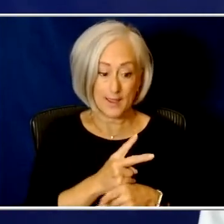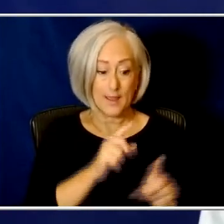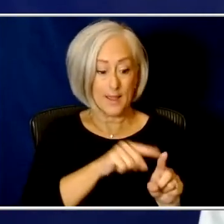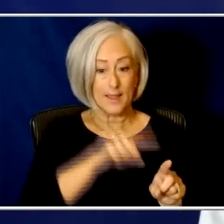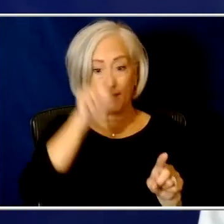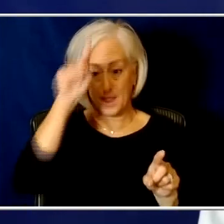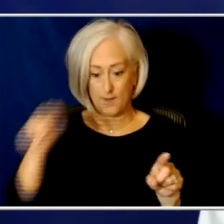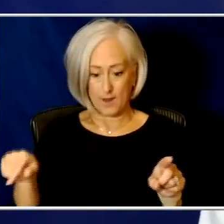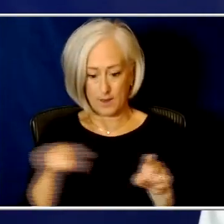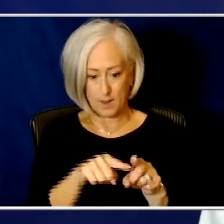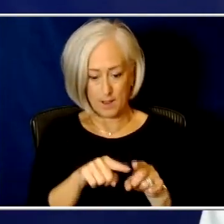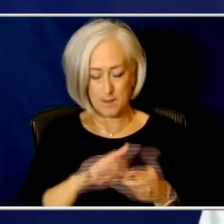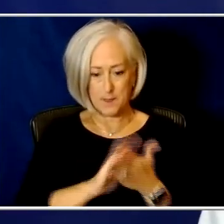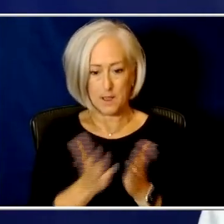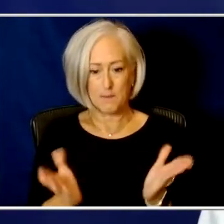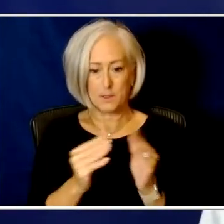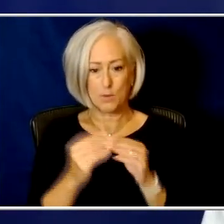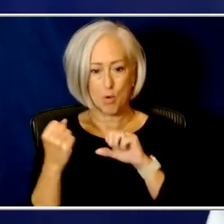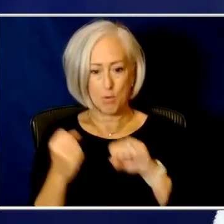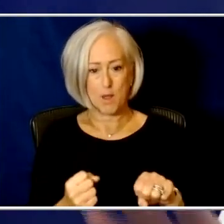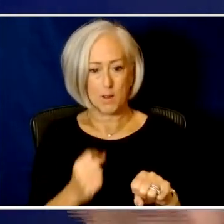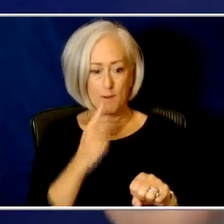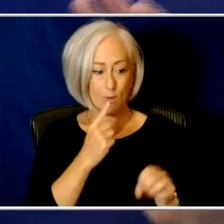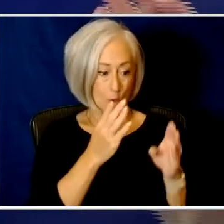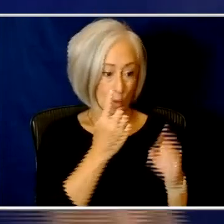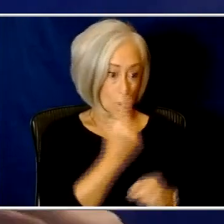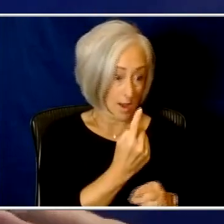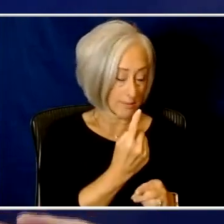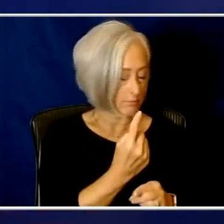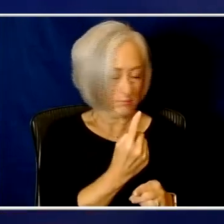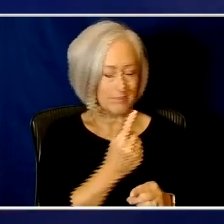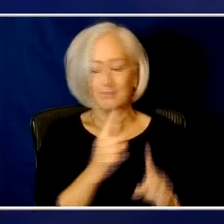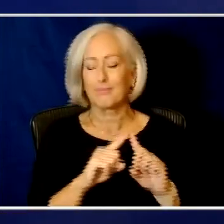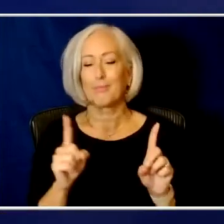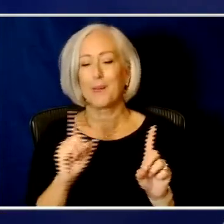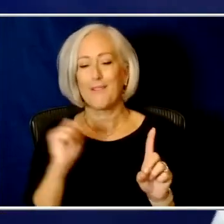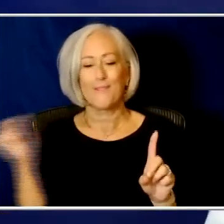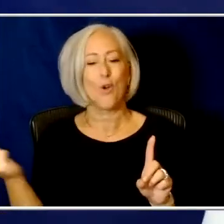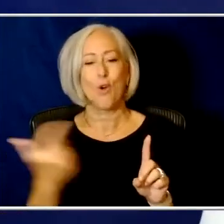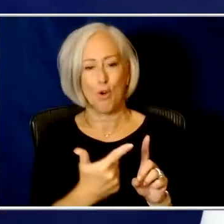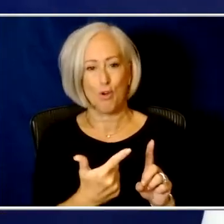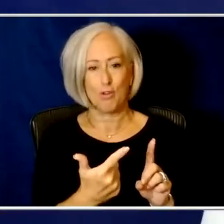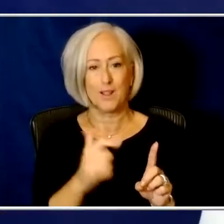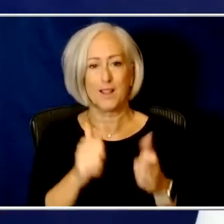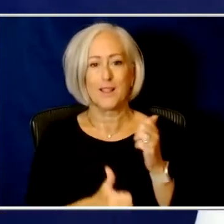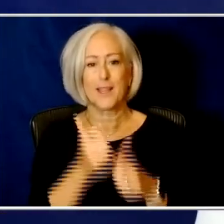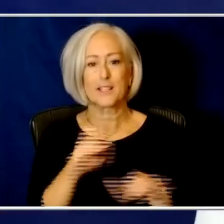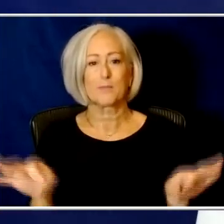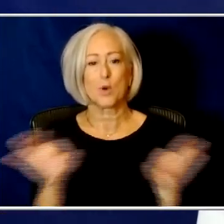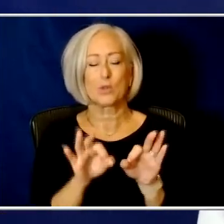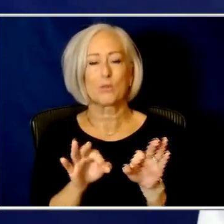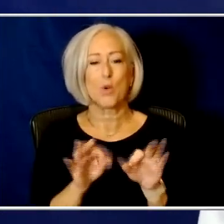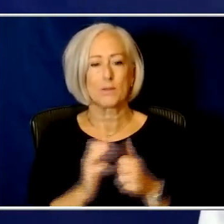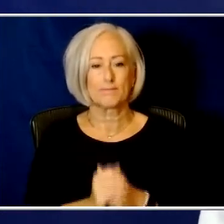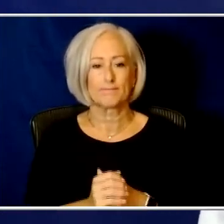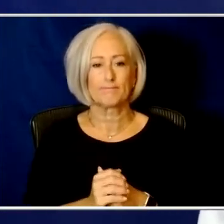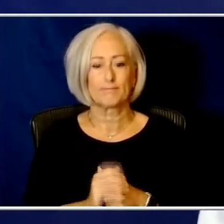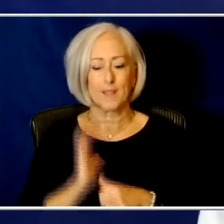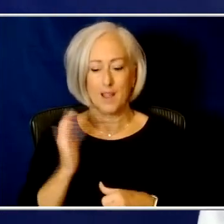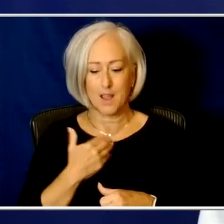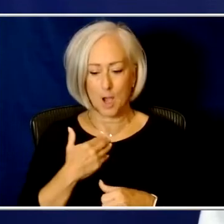people who need that, there are resources out there. Please get your vaccines. Get those preventive screening tests done,